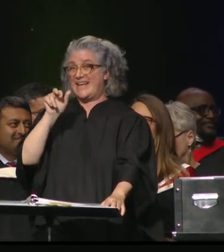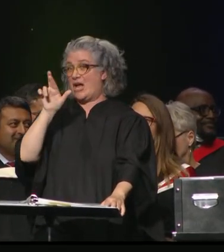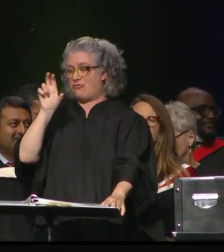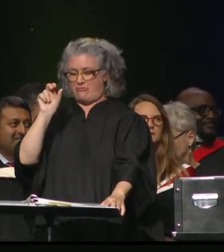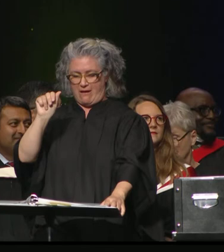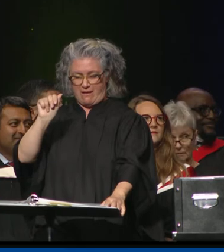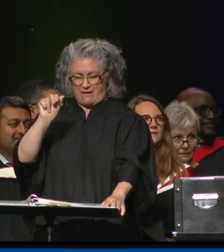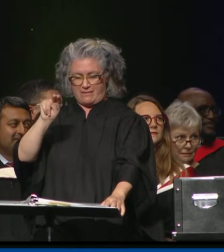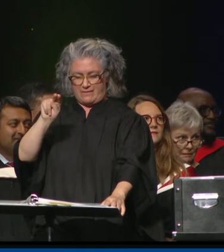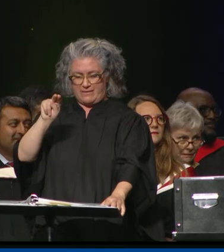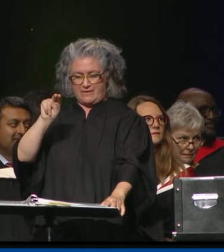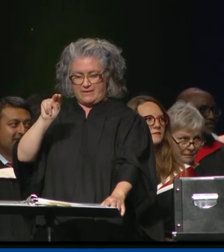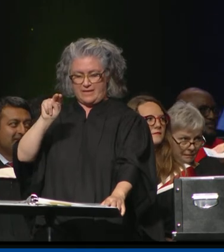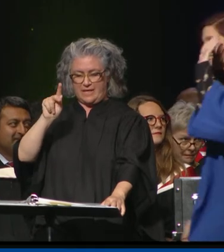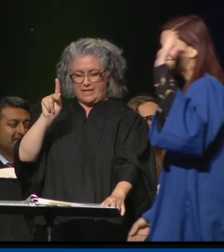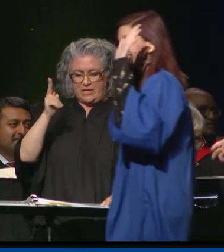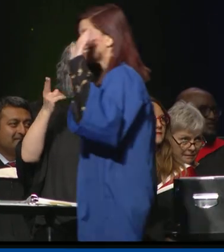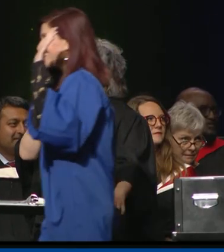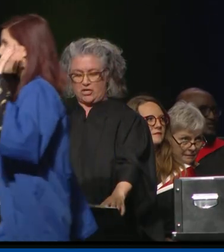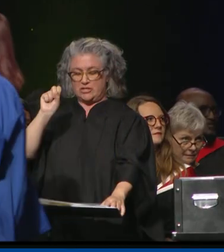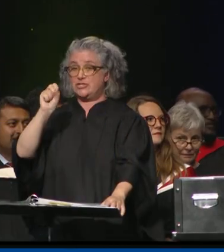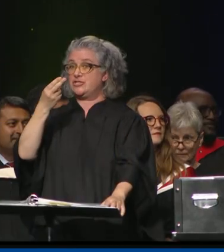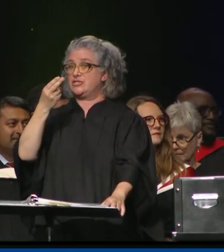Kiran Khurshid.